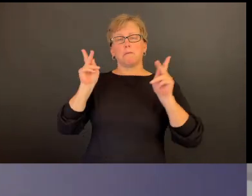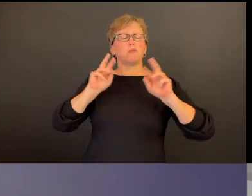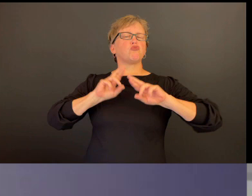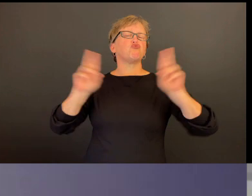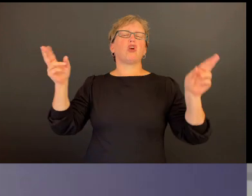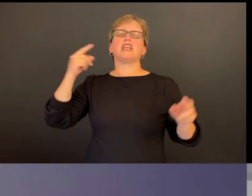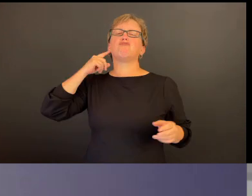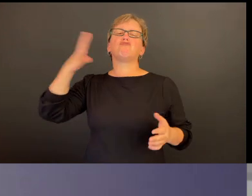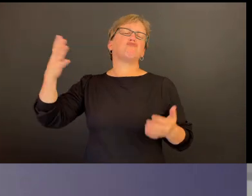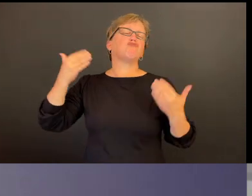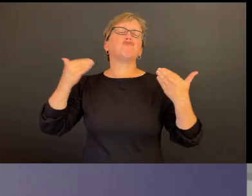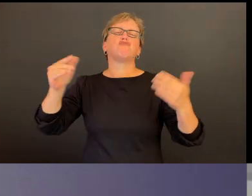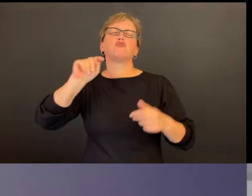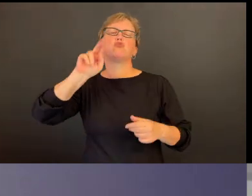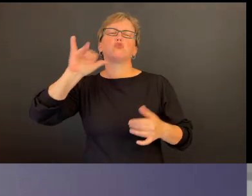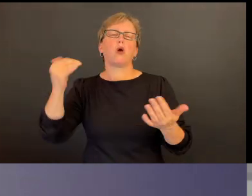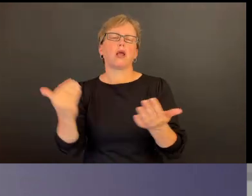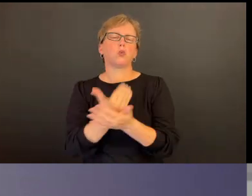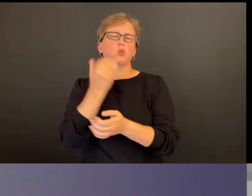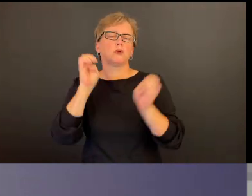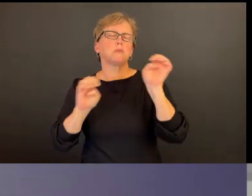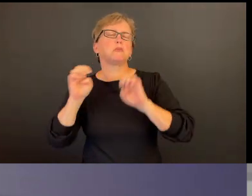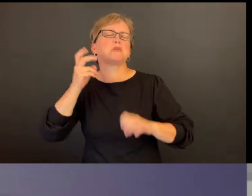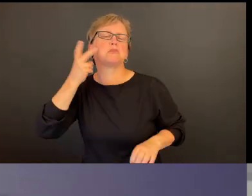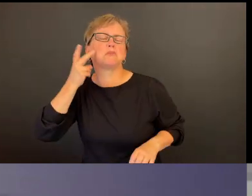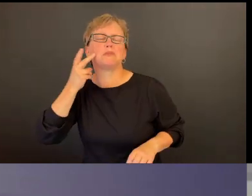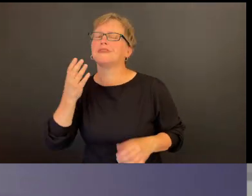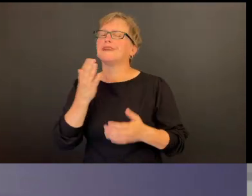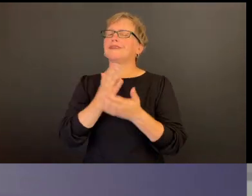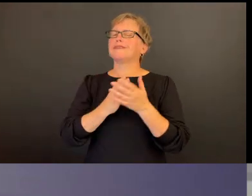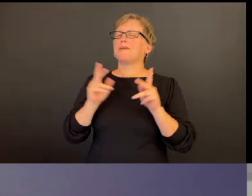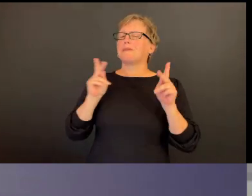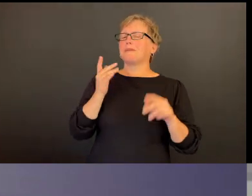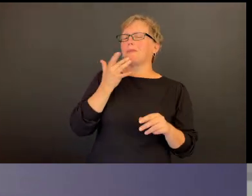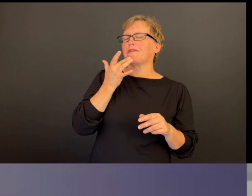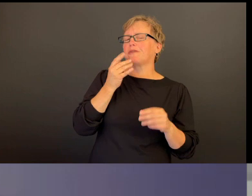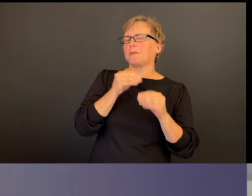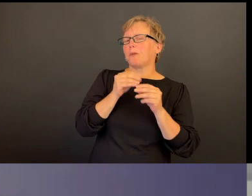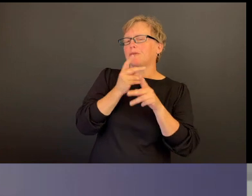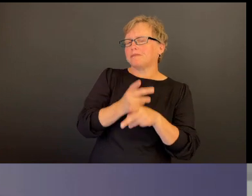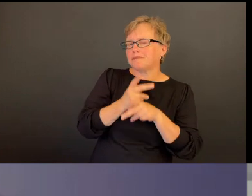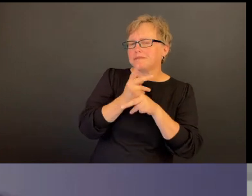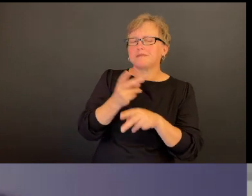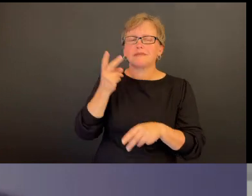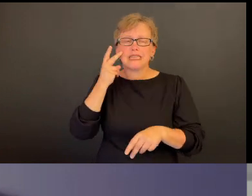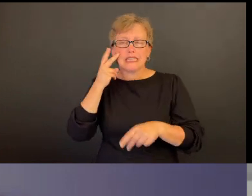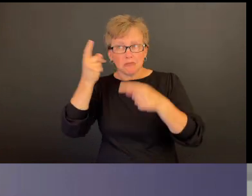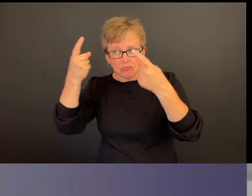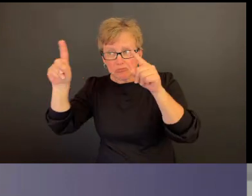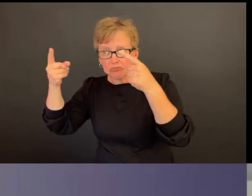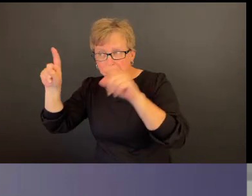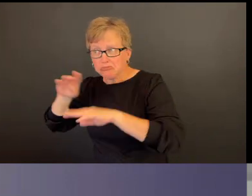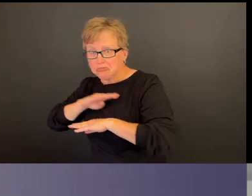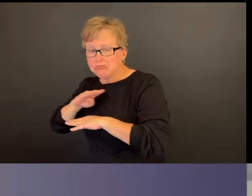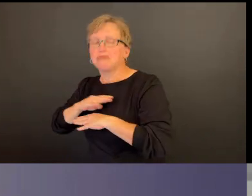whatever the latest thing is or whatever treatments are available. Some people are a little more cautious and they want to wait a while